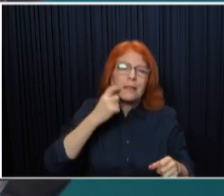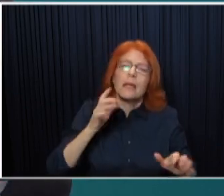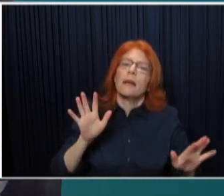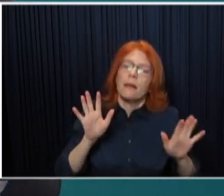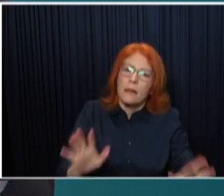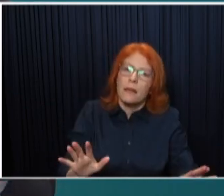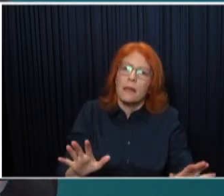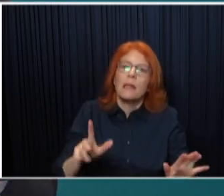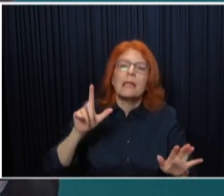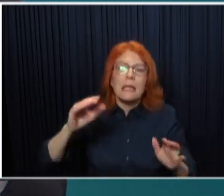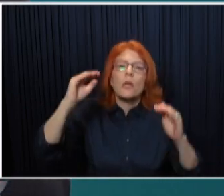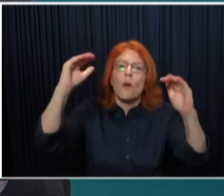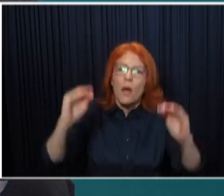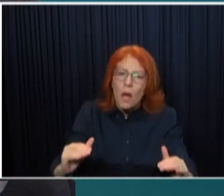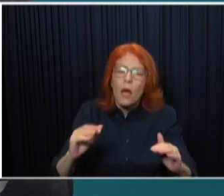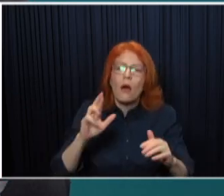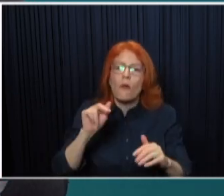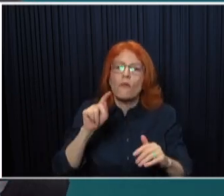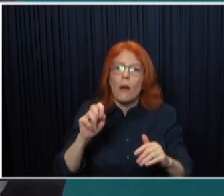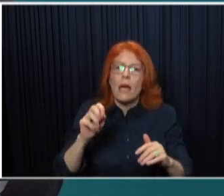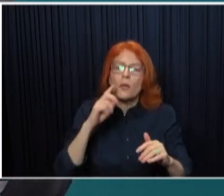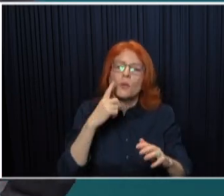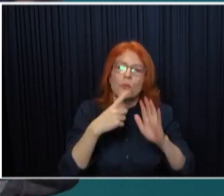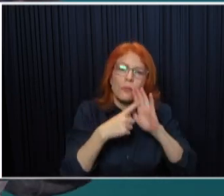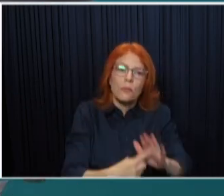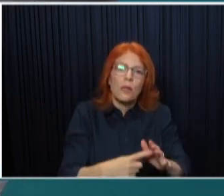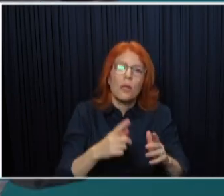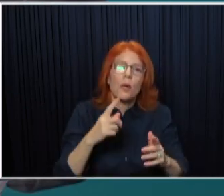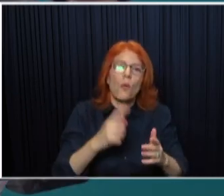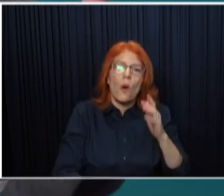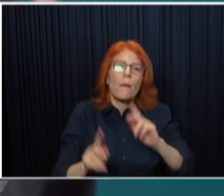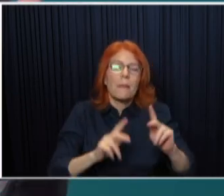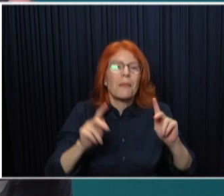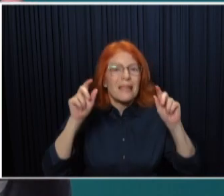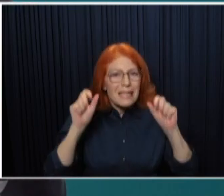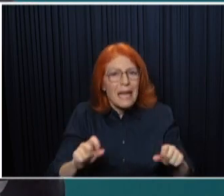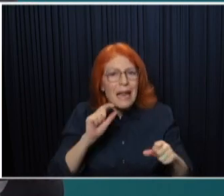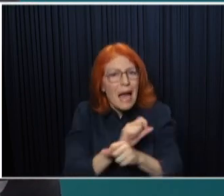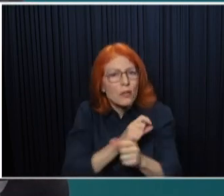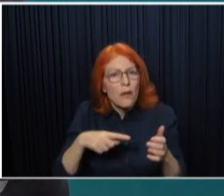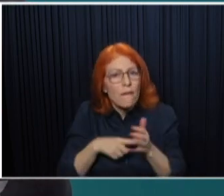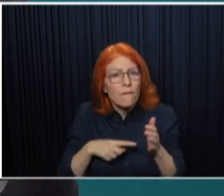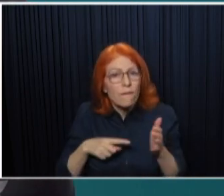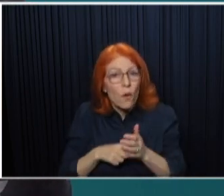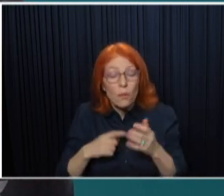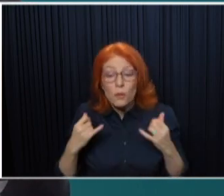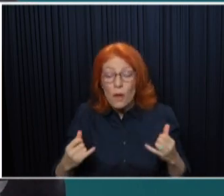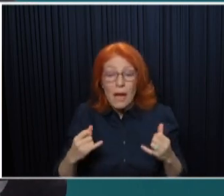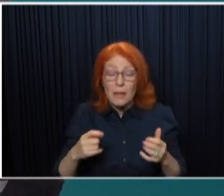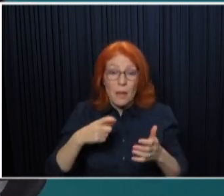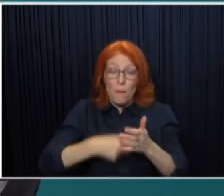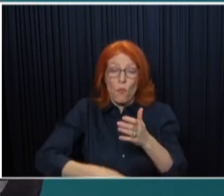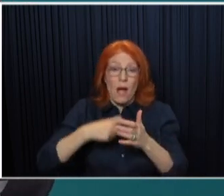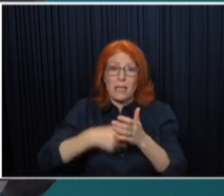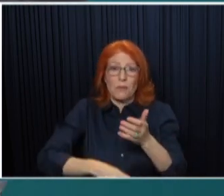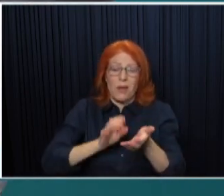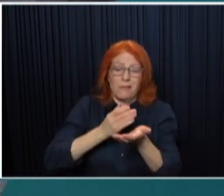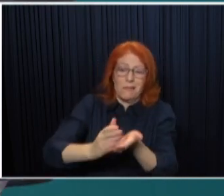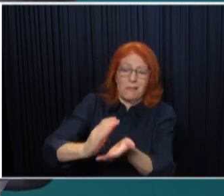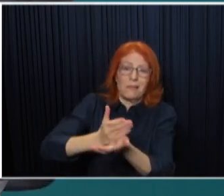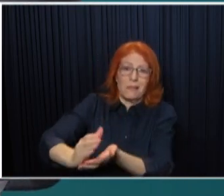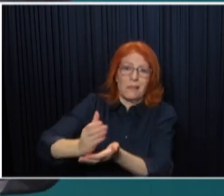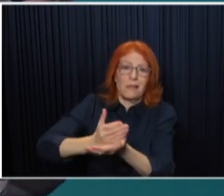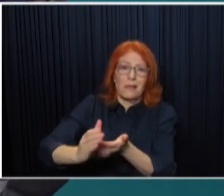need to adjust the rates to reflect what people can actually afford, because people are being priced out. The difference